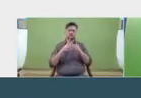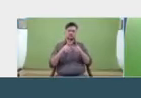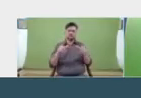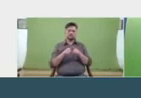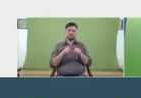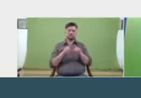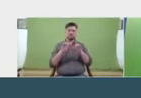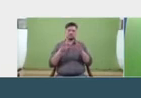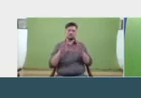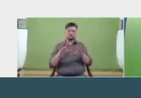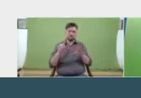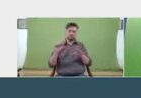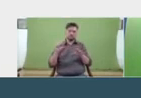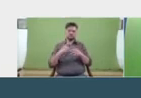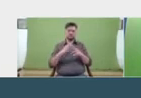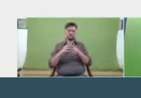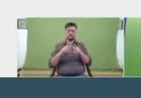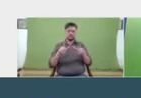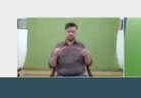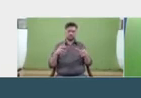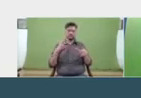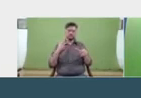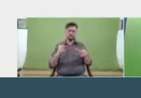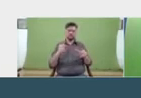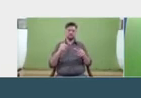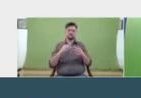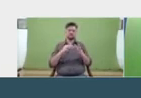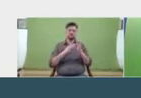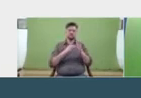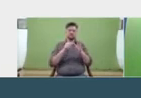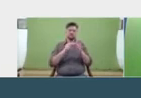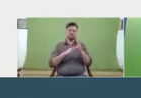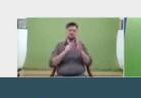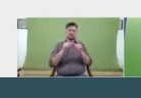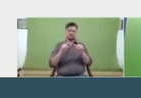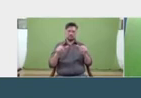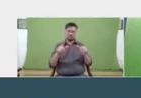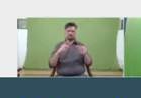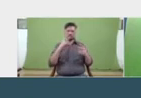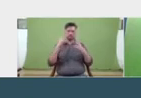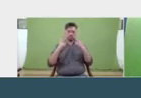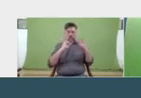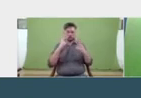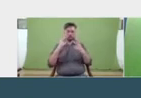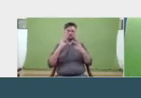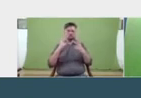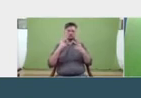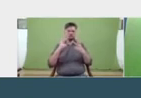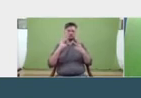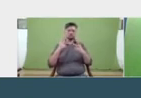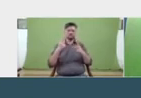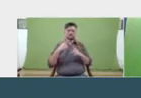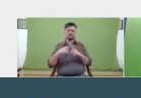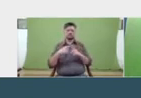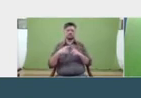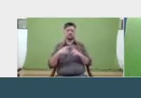and produce speech manually okay so mark the term speech using the hands and perceive